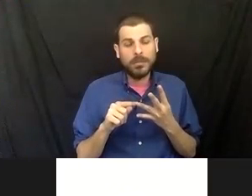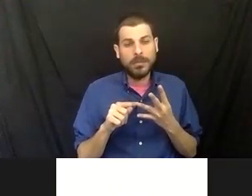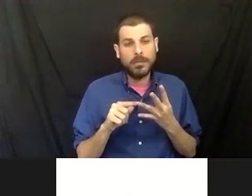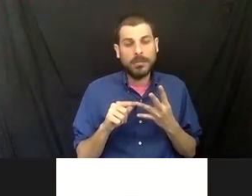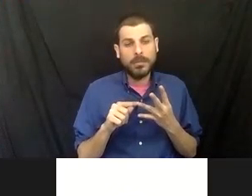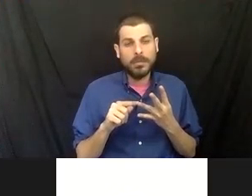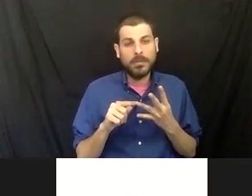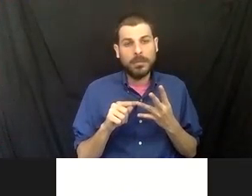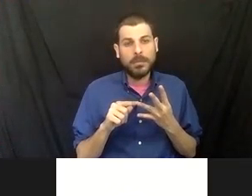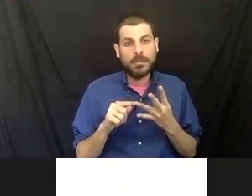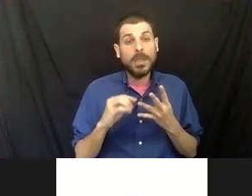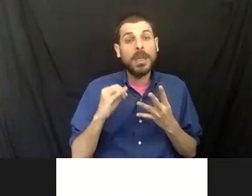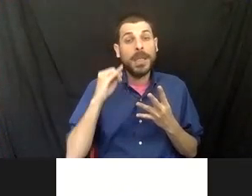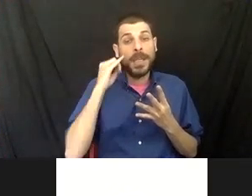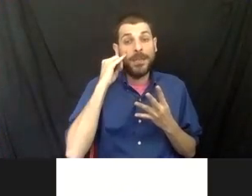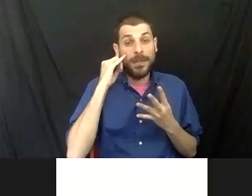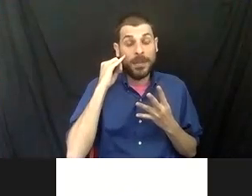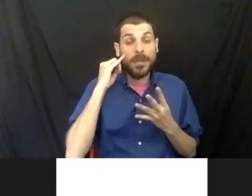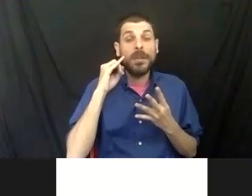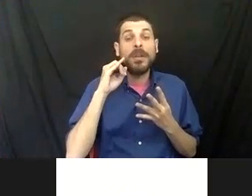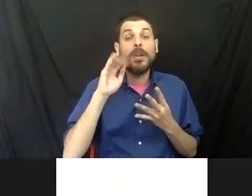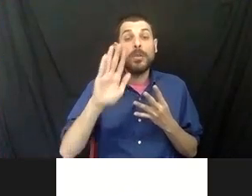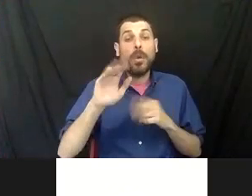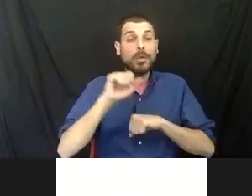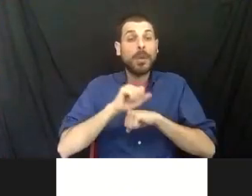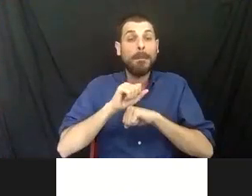curtailed operations due to novel coronavirus,